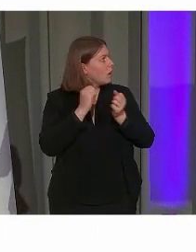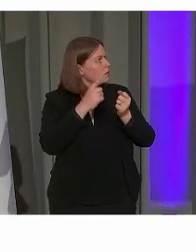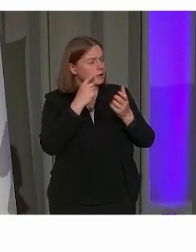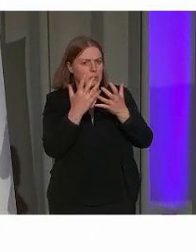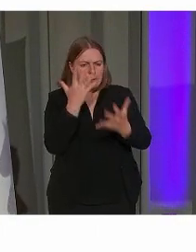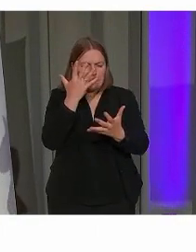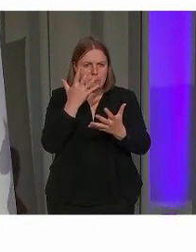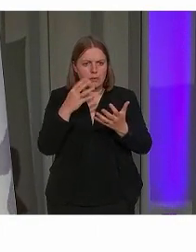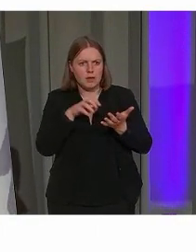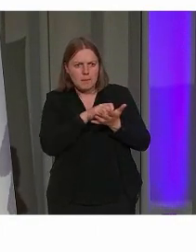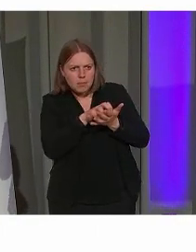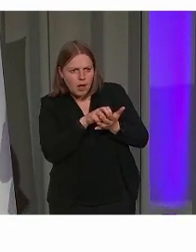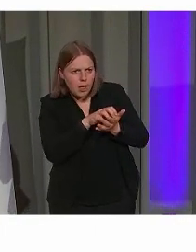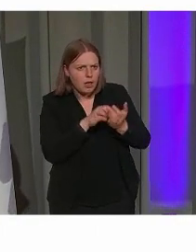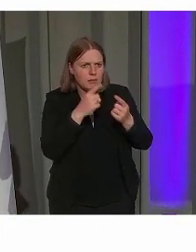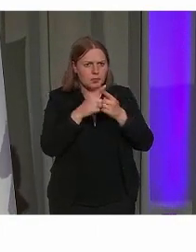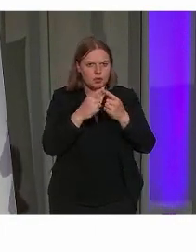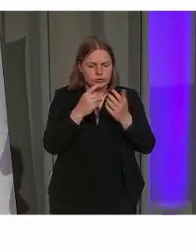chromatic contrast.